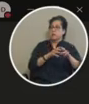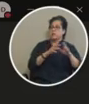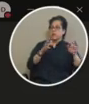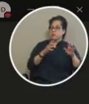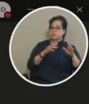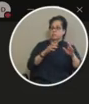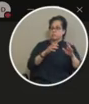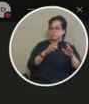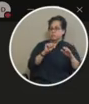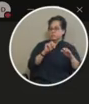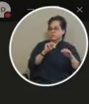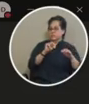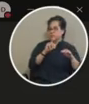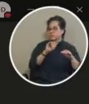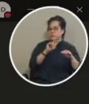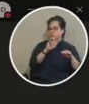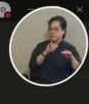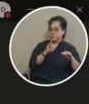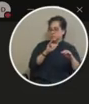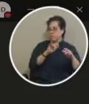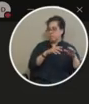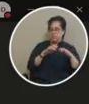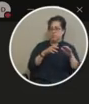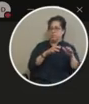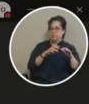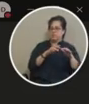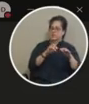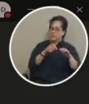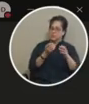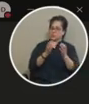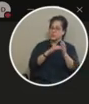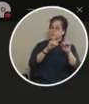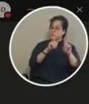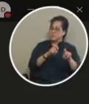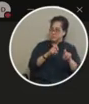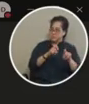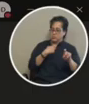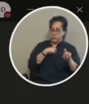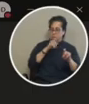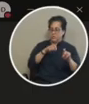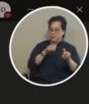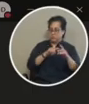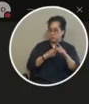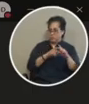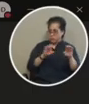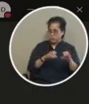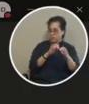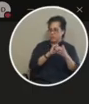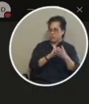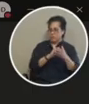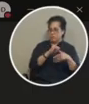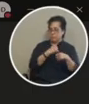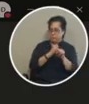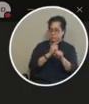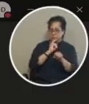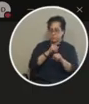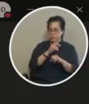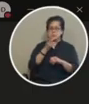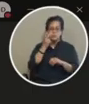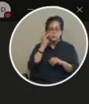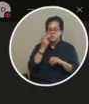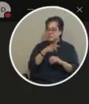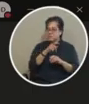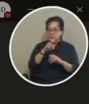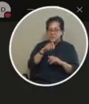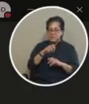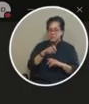of anxiety and concerns. They need to be retested, and I think that we need to start doing that to make sure to see if there's